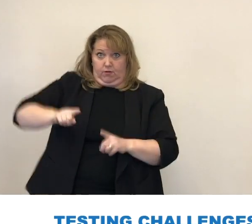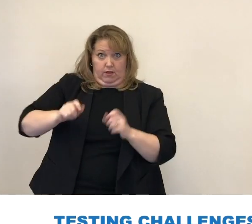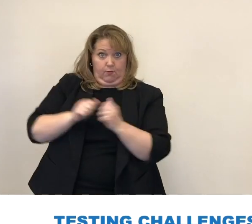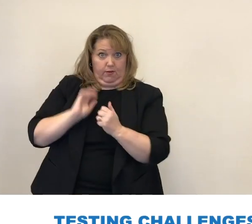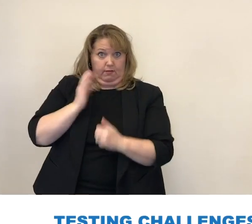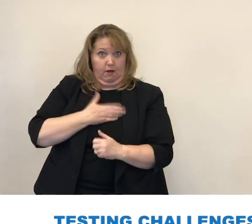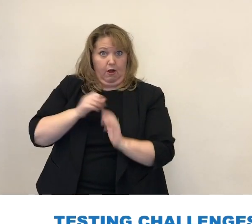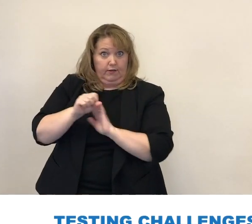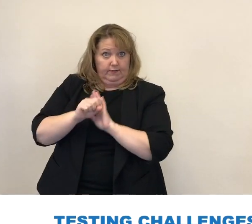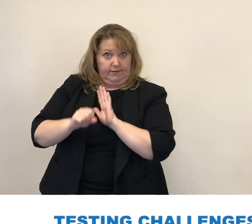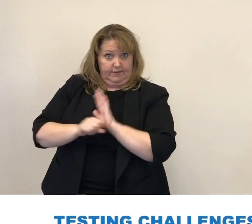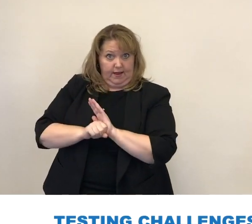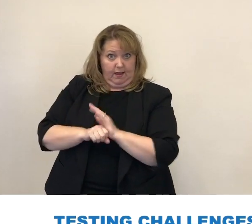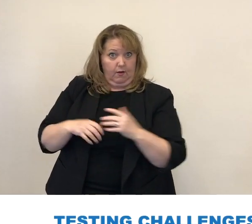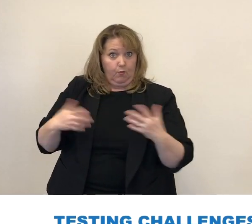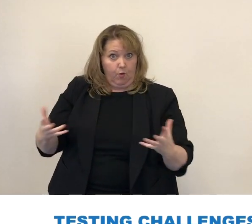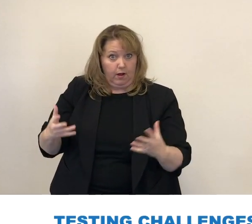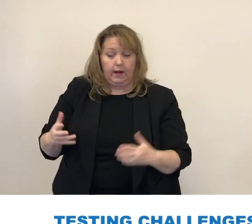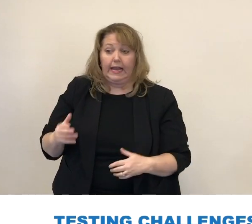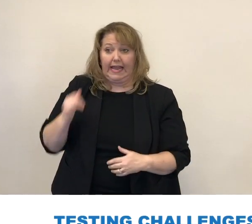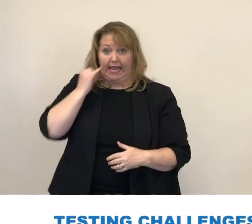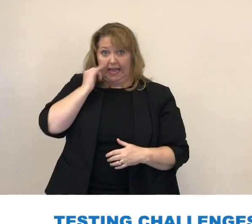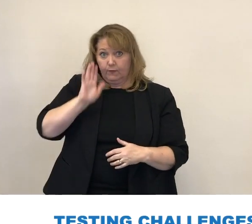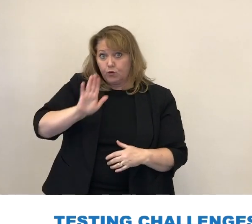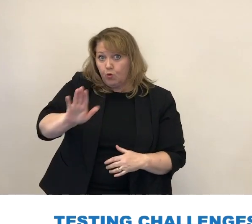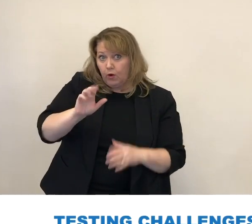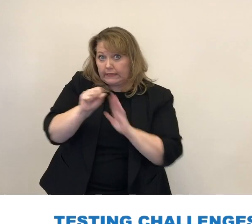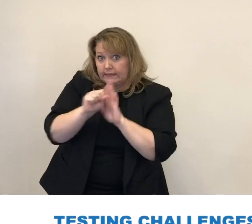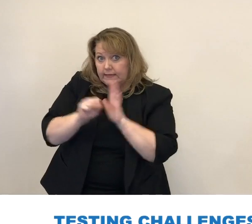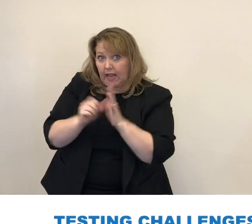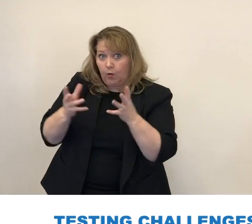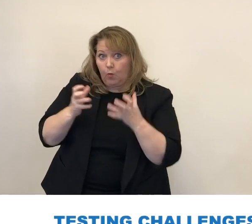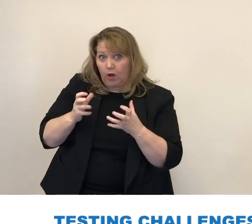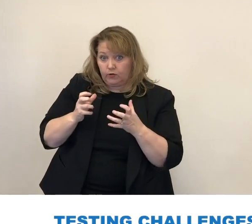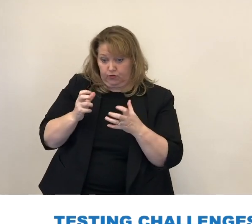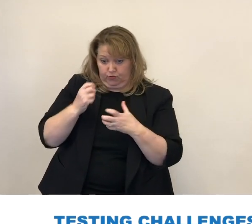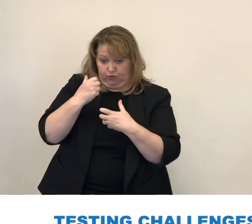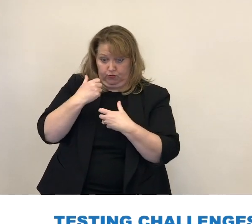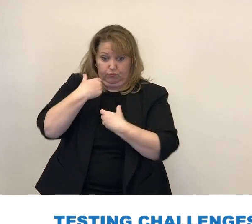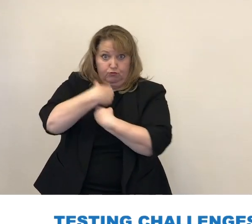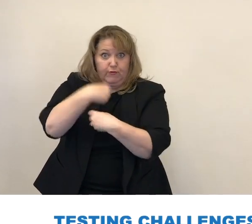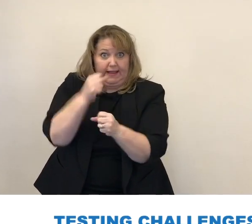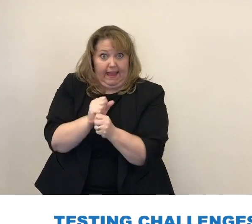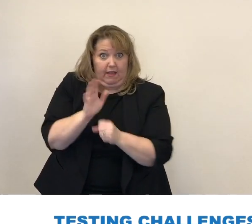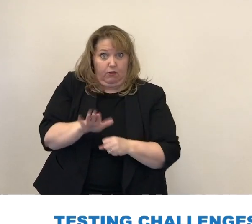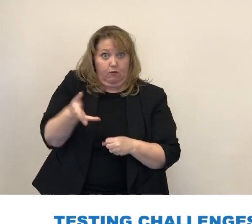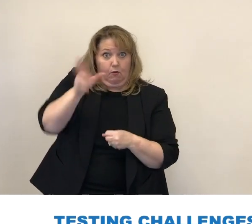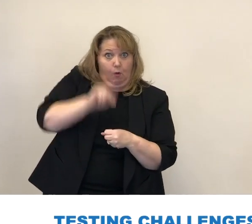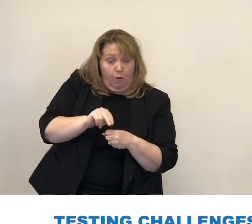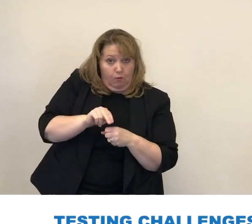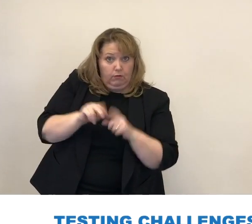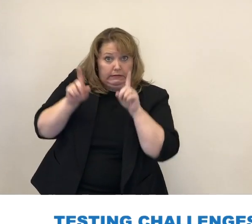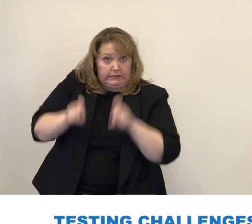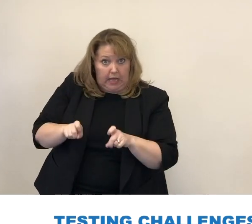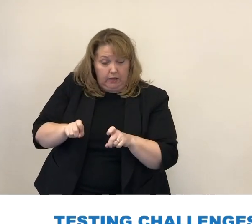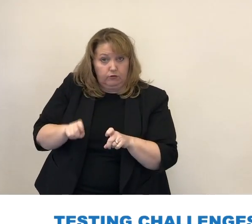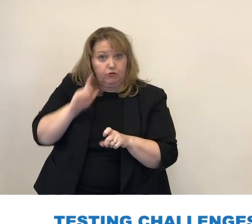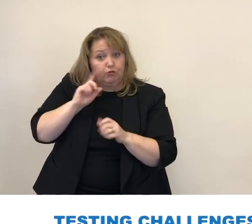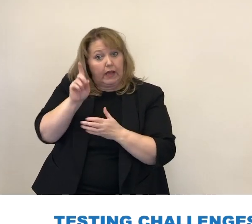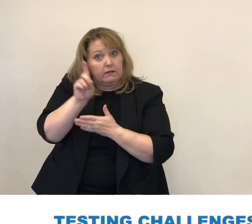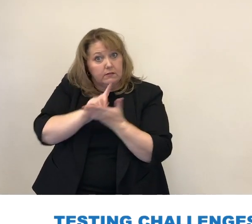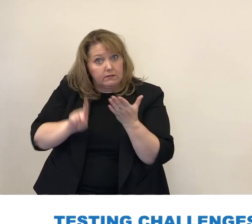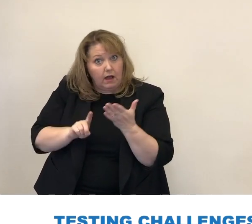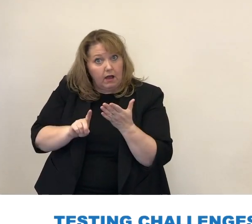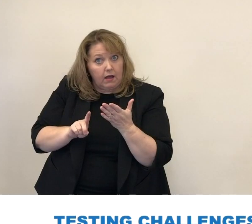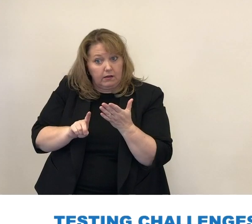if your state wants to take responsibility for determining the quality of tests and test components, you can design a system to do